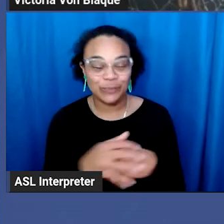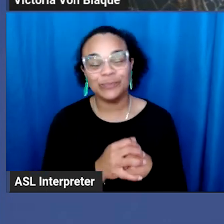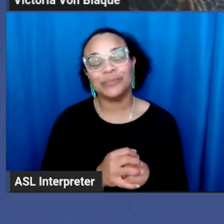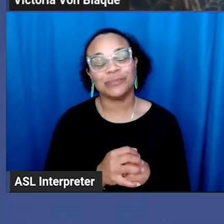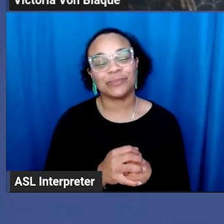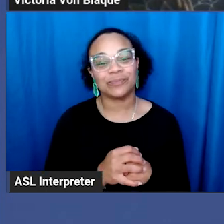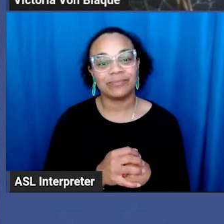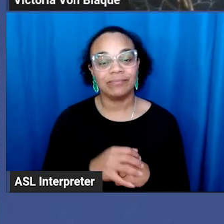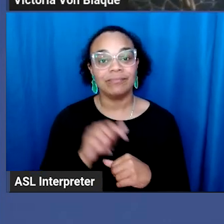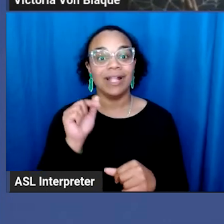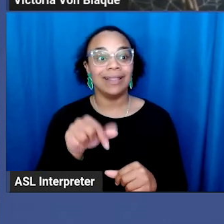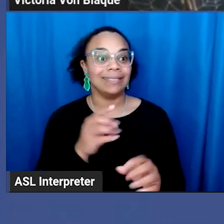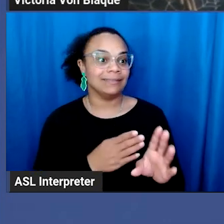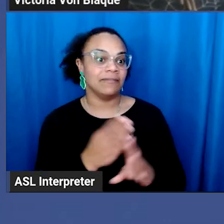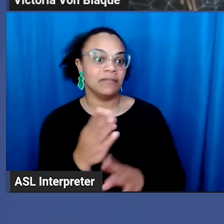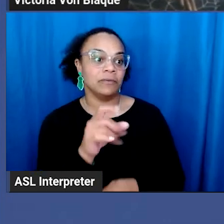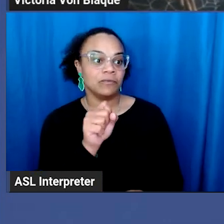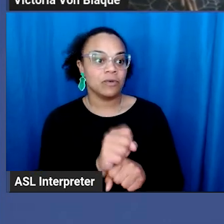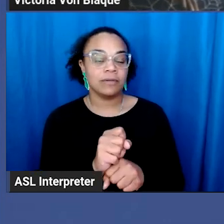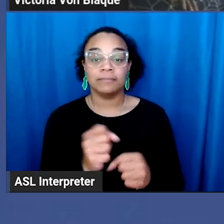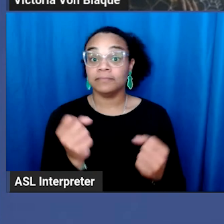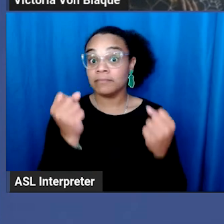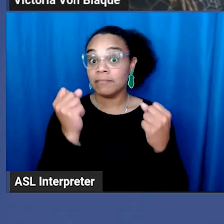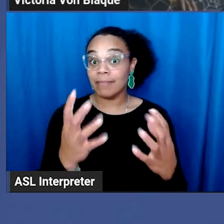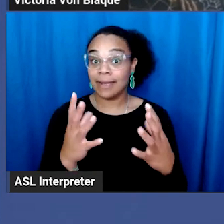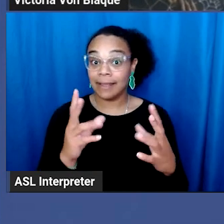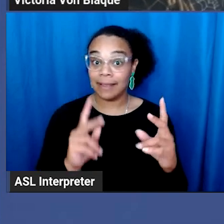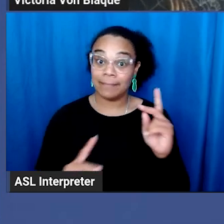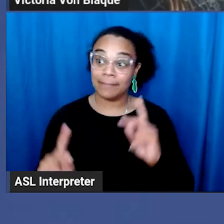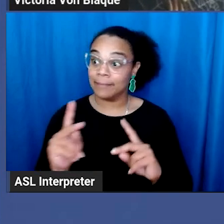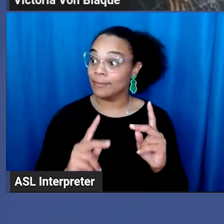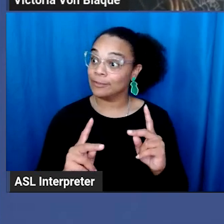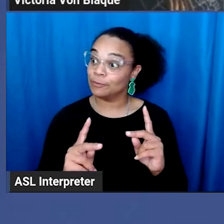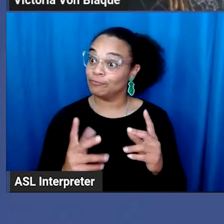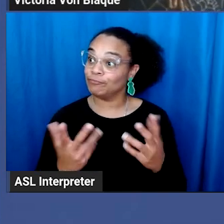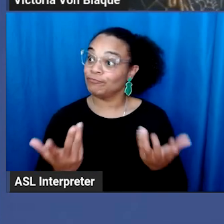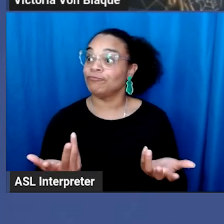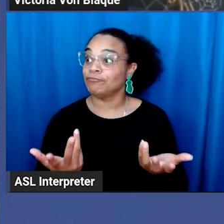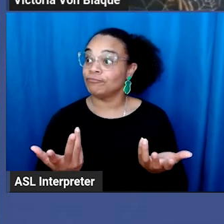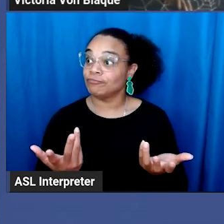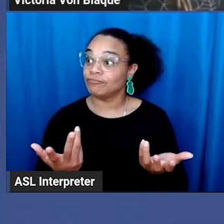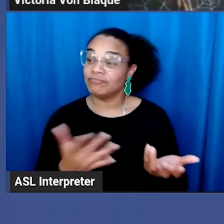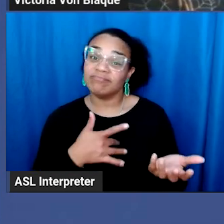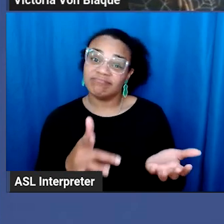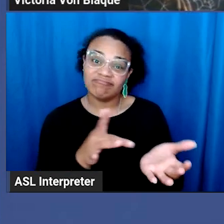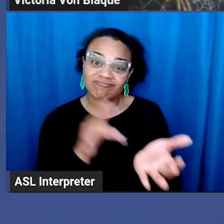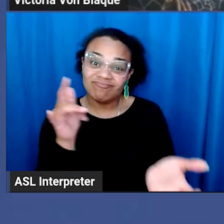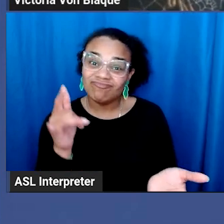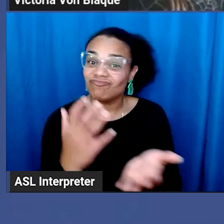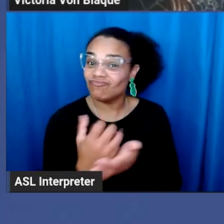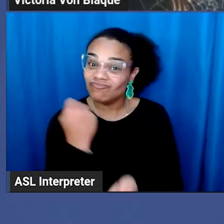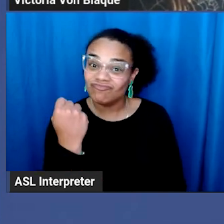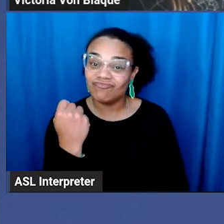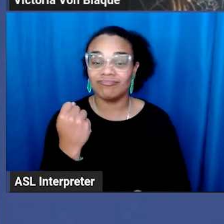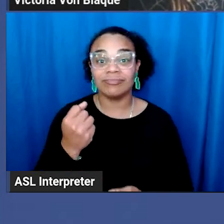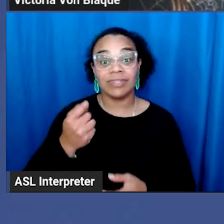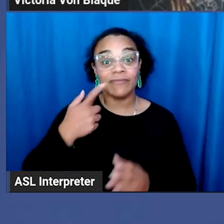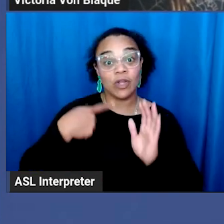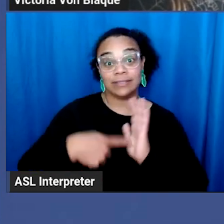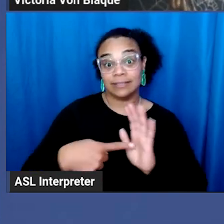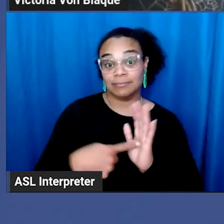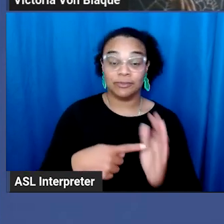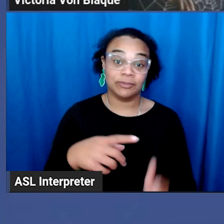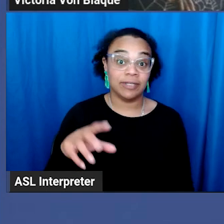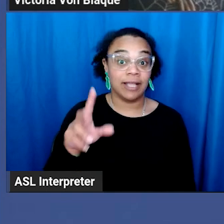a line of work that many populations, take advantage of, such as the